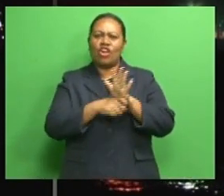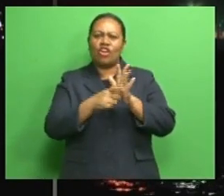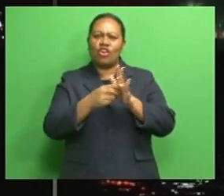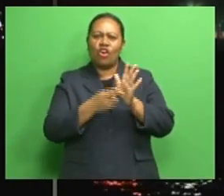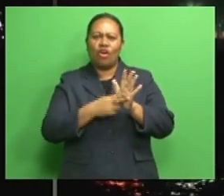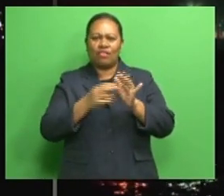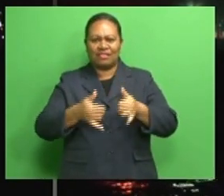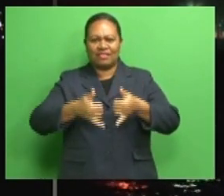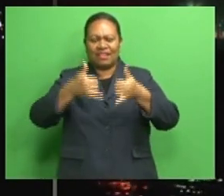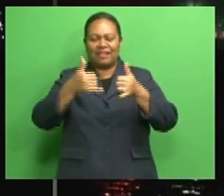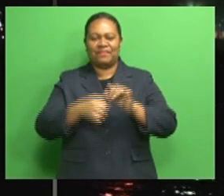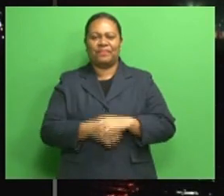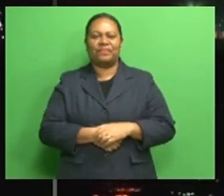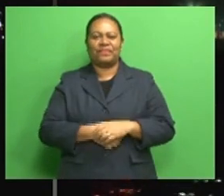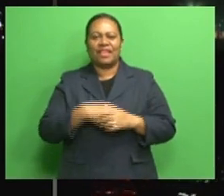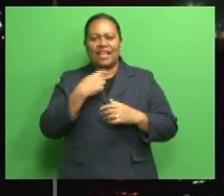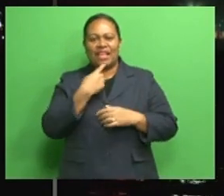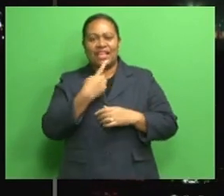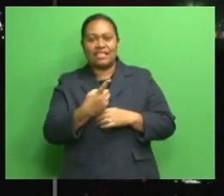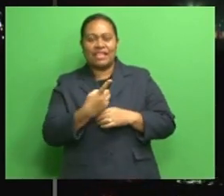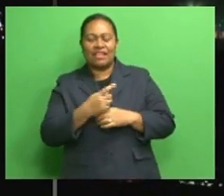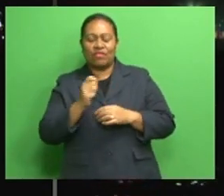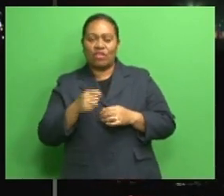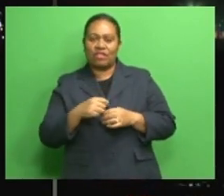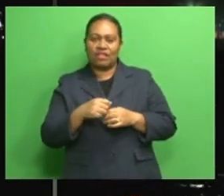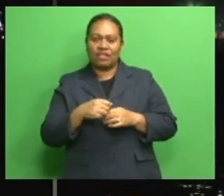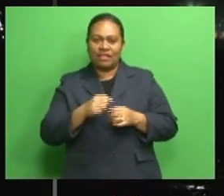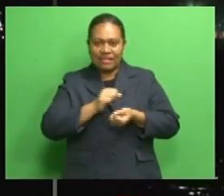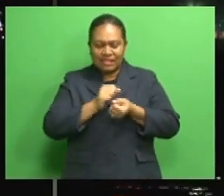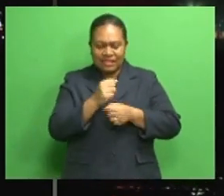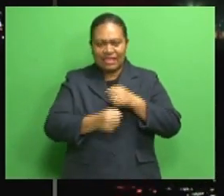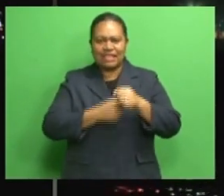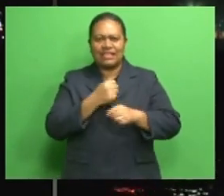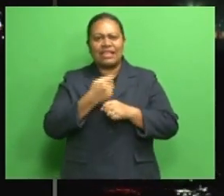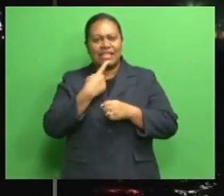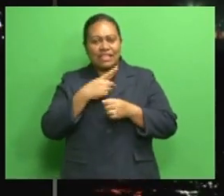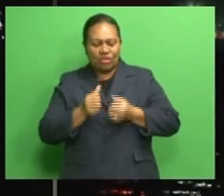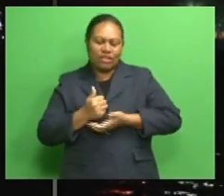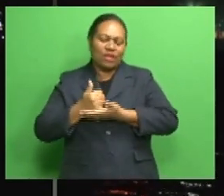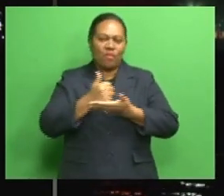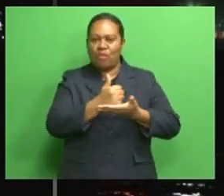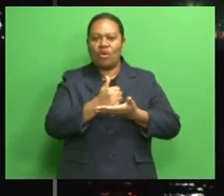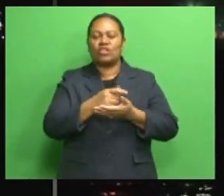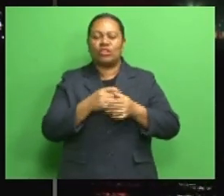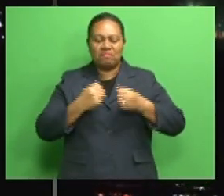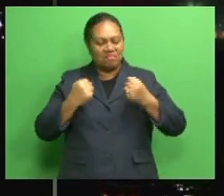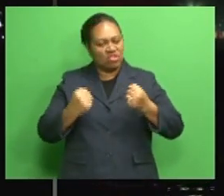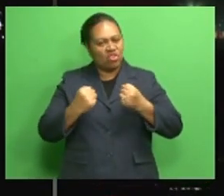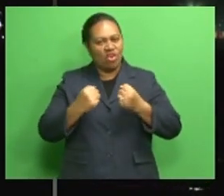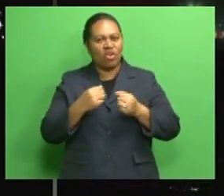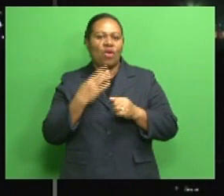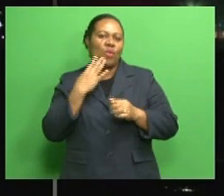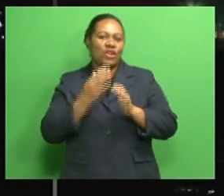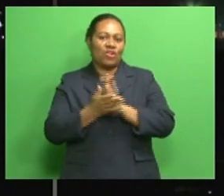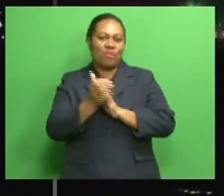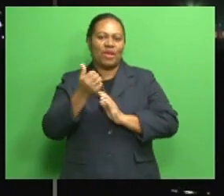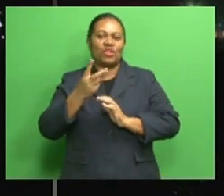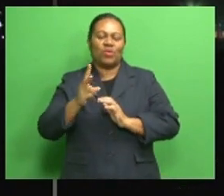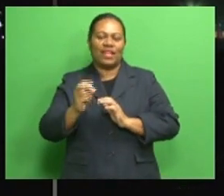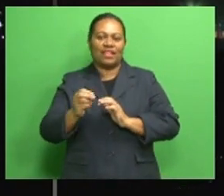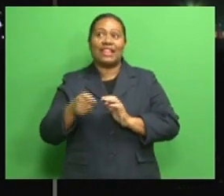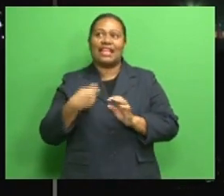may have derailed the Silktails' inaugural season, but today's support will ensure they come back even stronger in 2021.